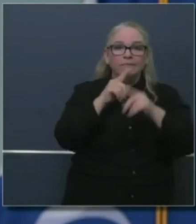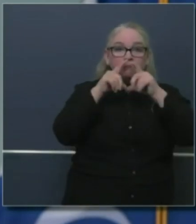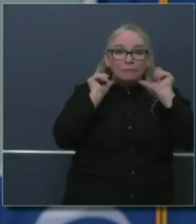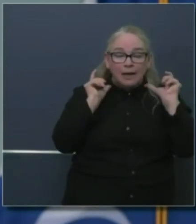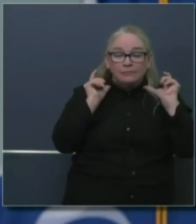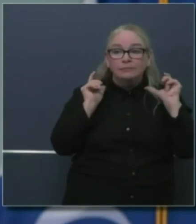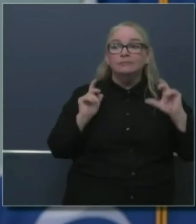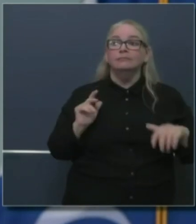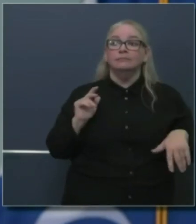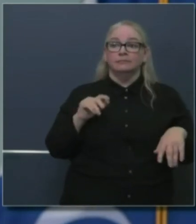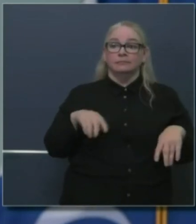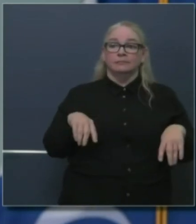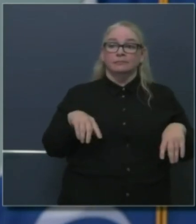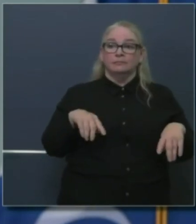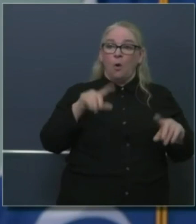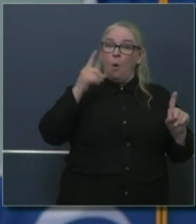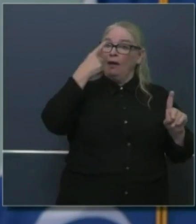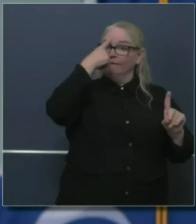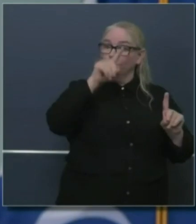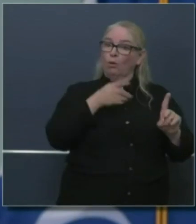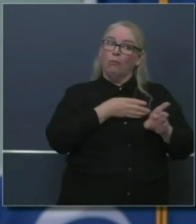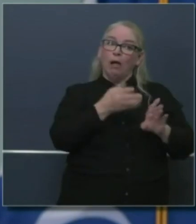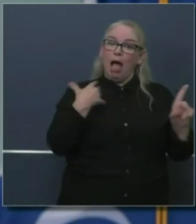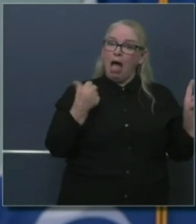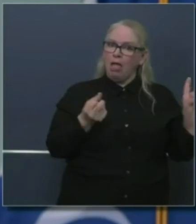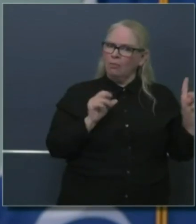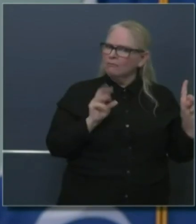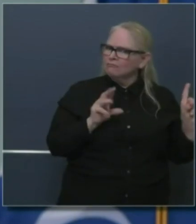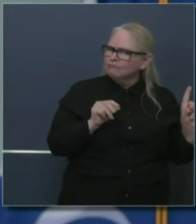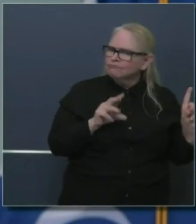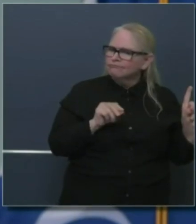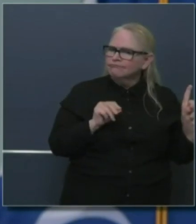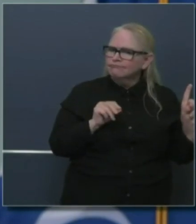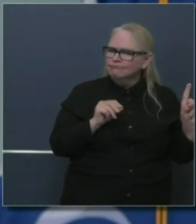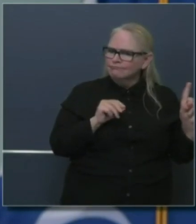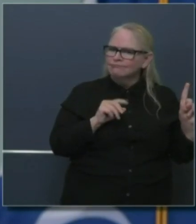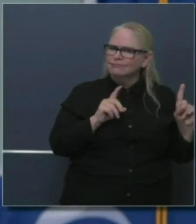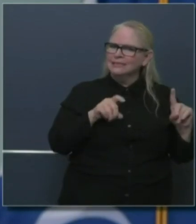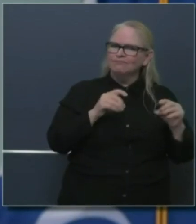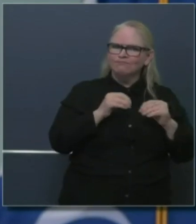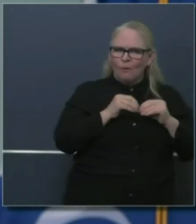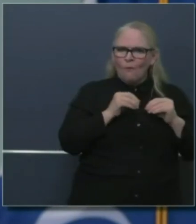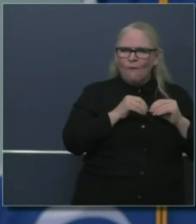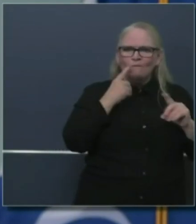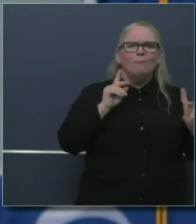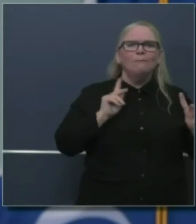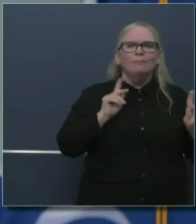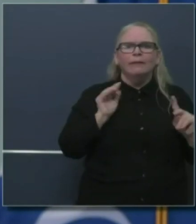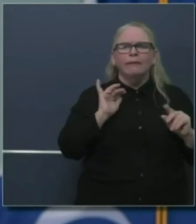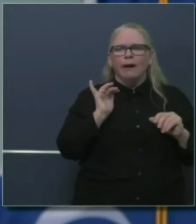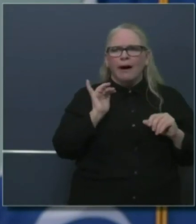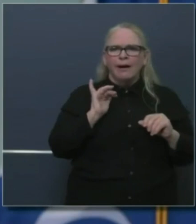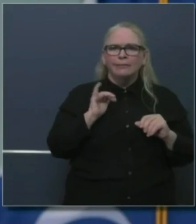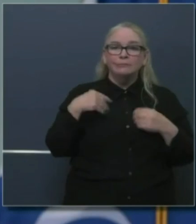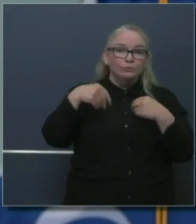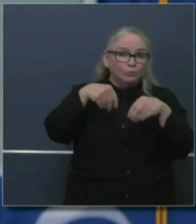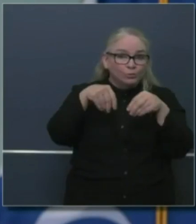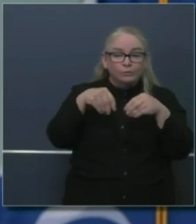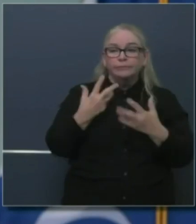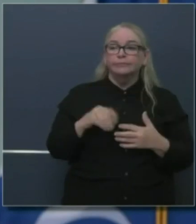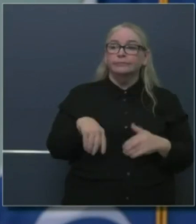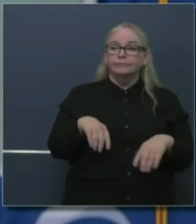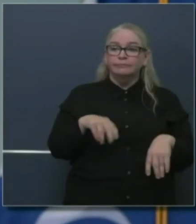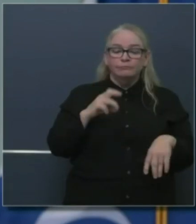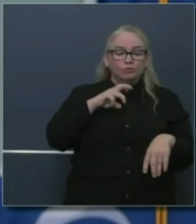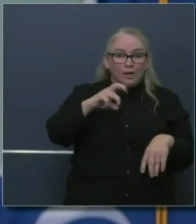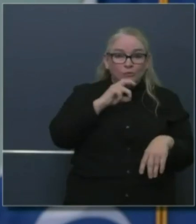the front lines in our healthcare sector, but broadening the front lines to the grocery lines, broadening them to transit lines,